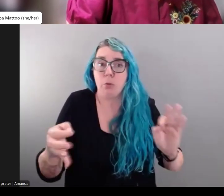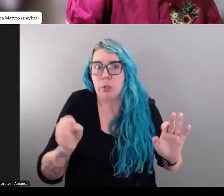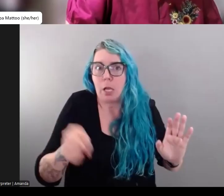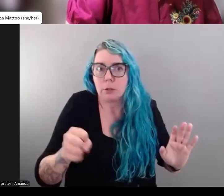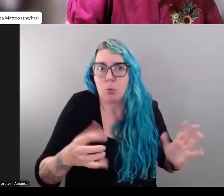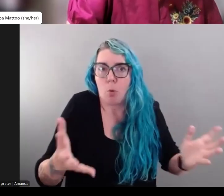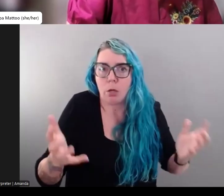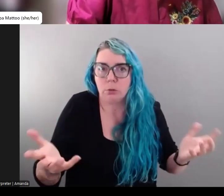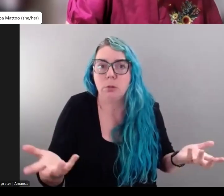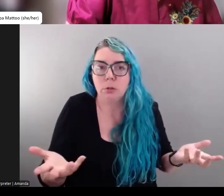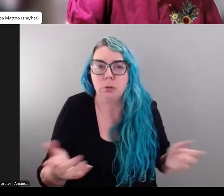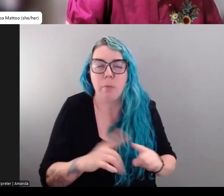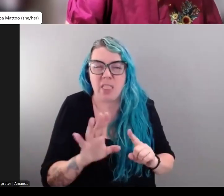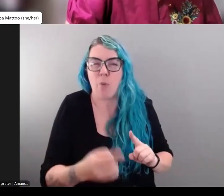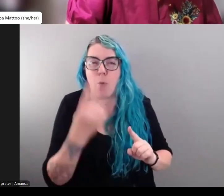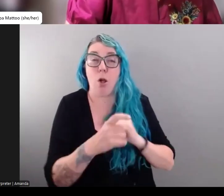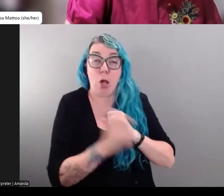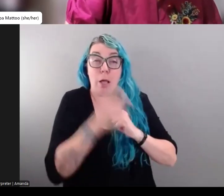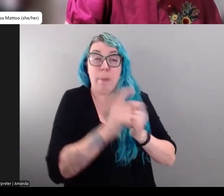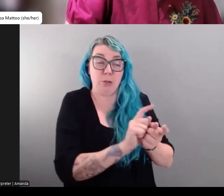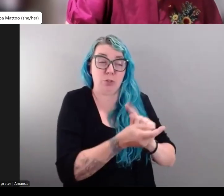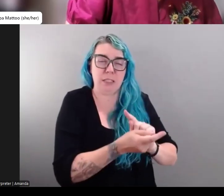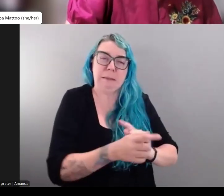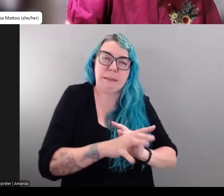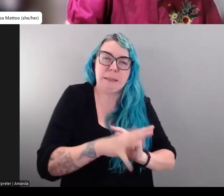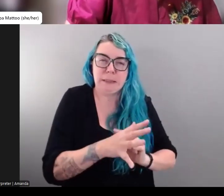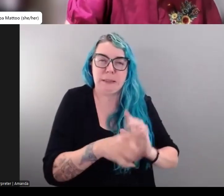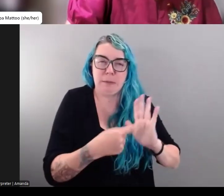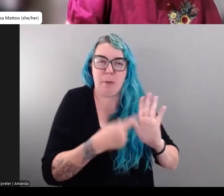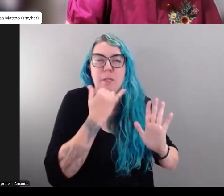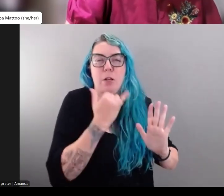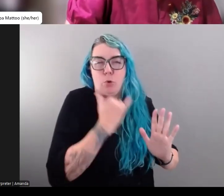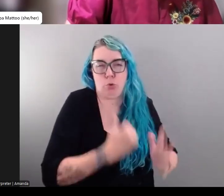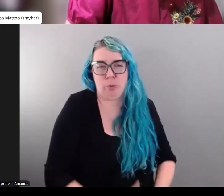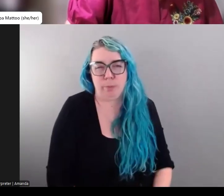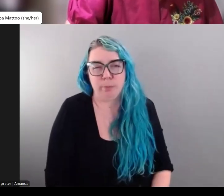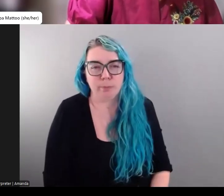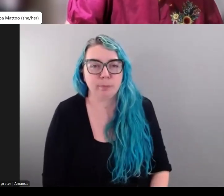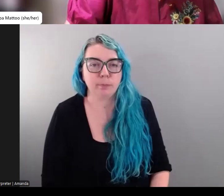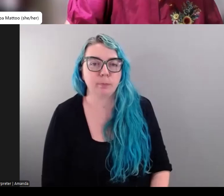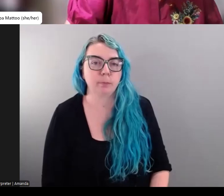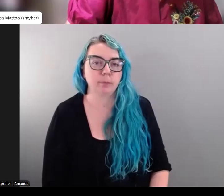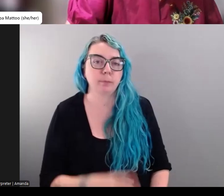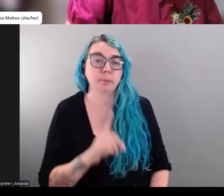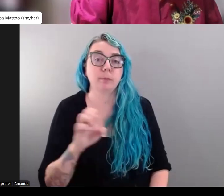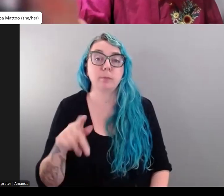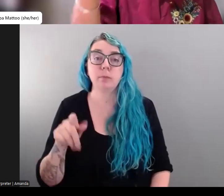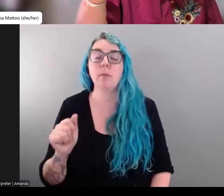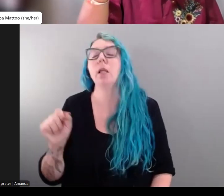Yes, thank you, Emma, for capturing it. Like the web tool also can. There is like